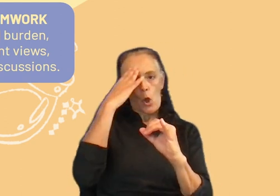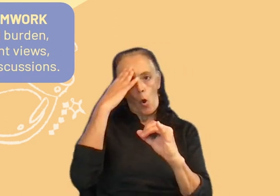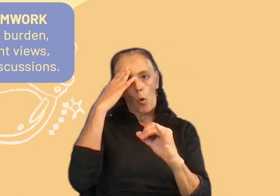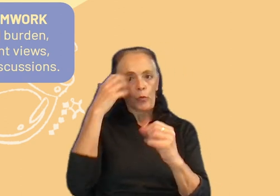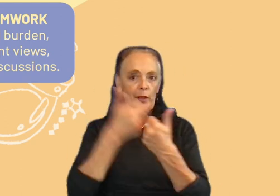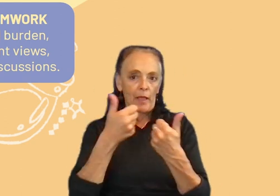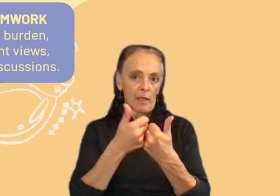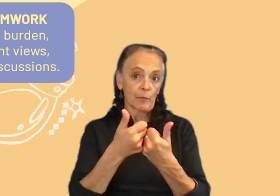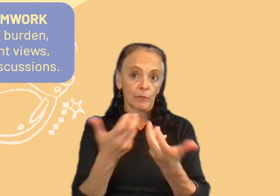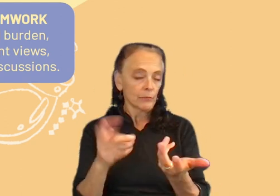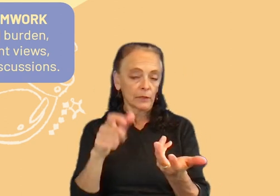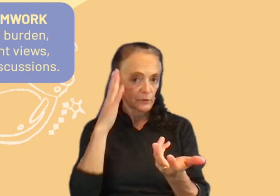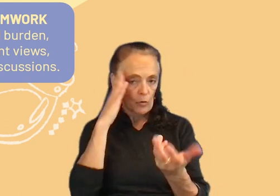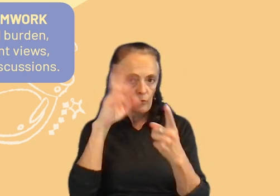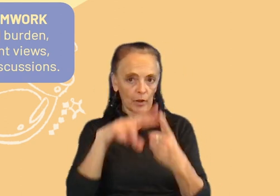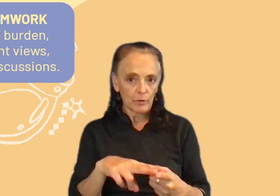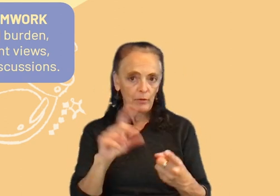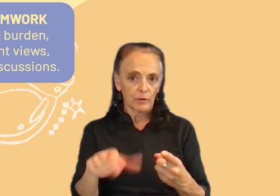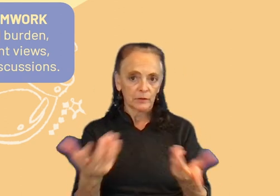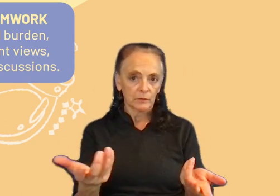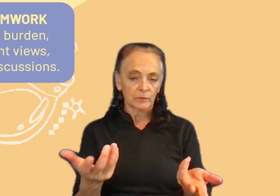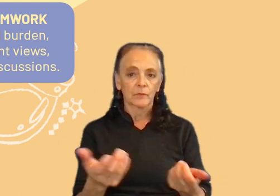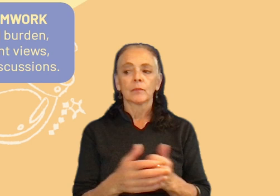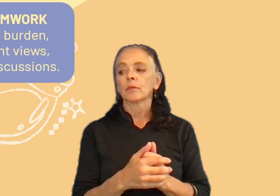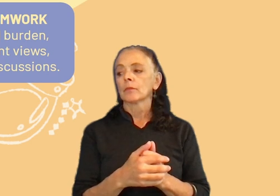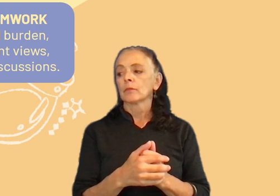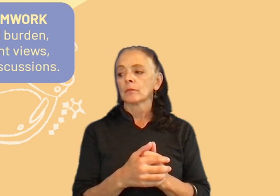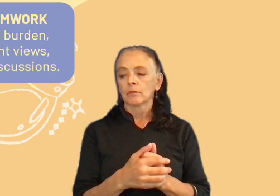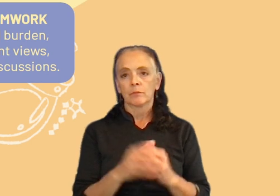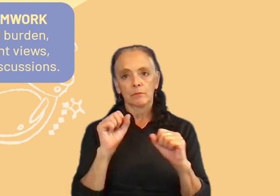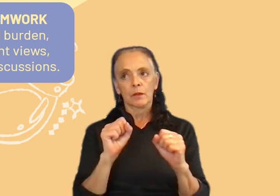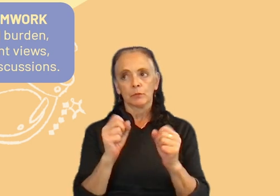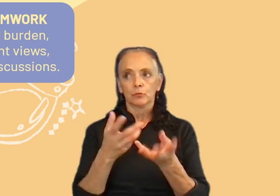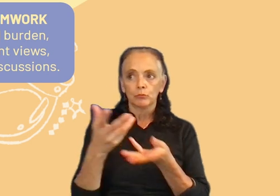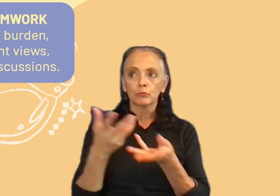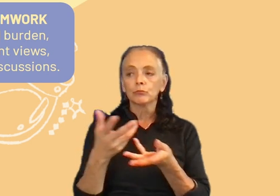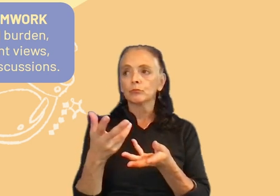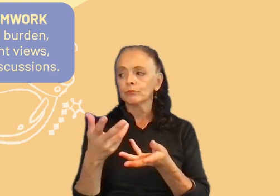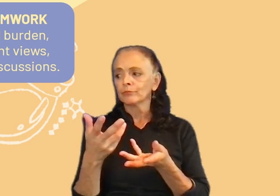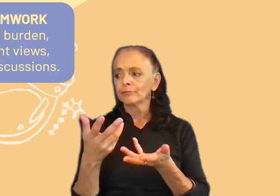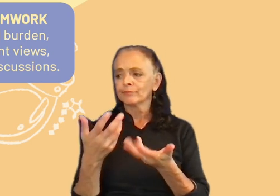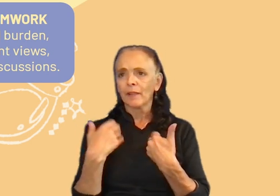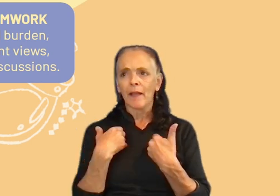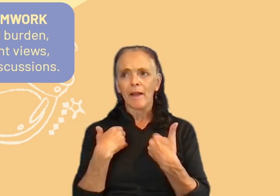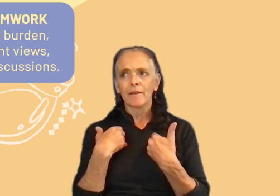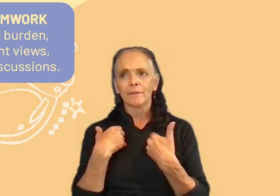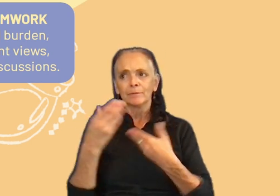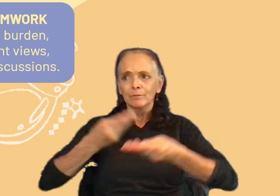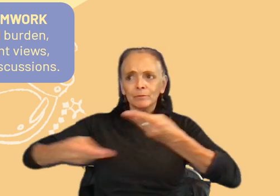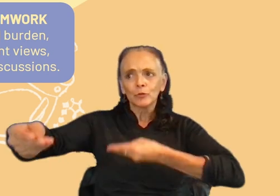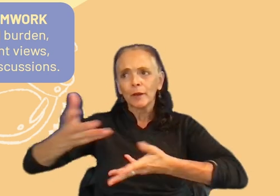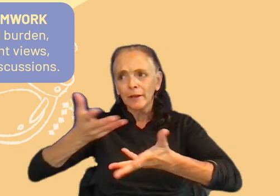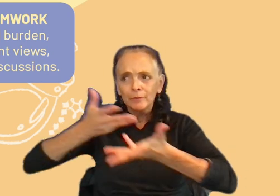to know this vocabulary so they can uh really uh have have a trade with the the